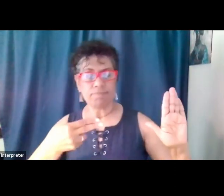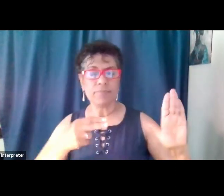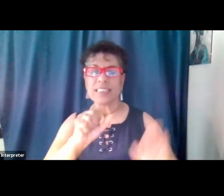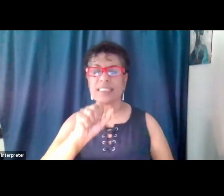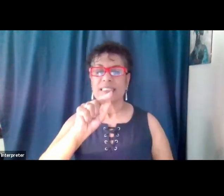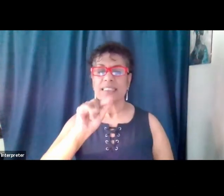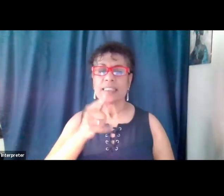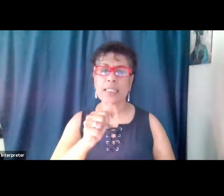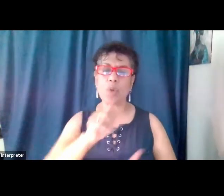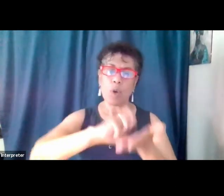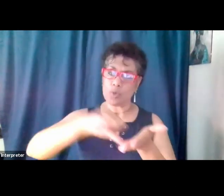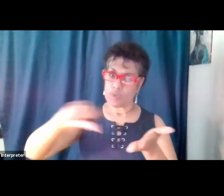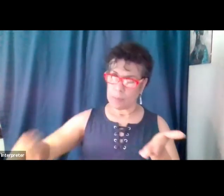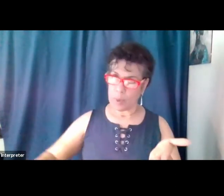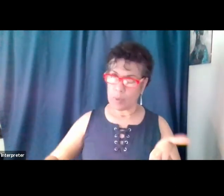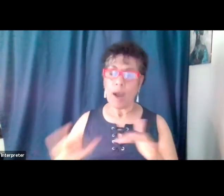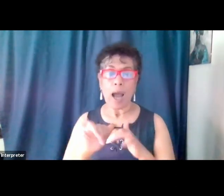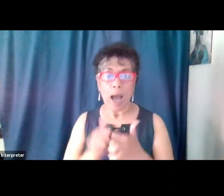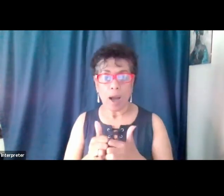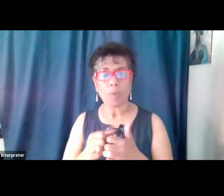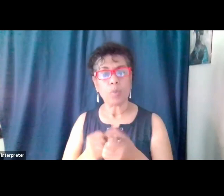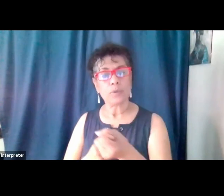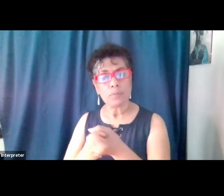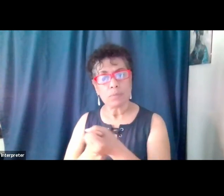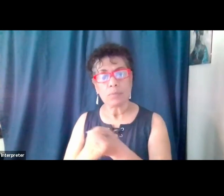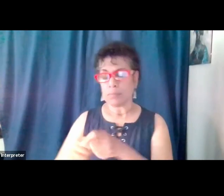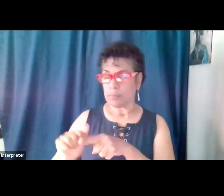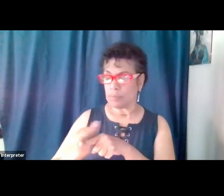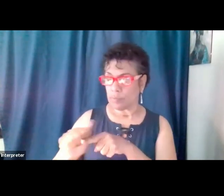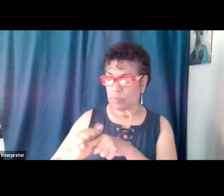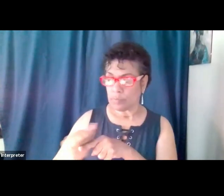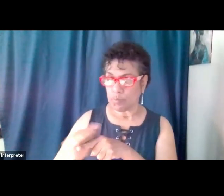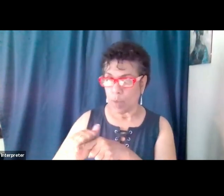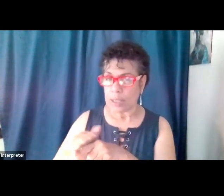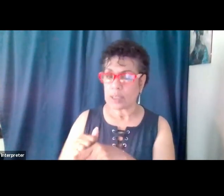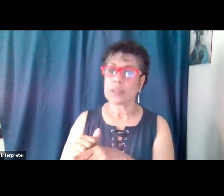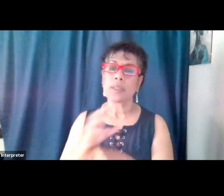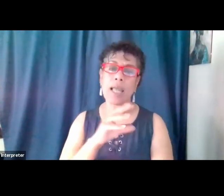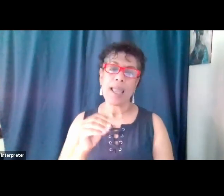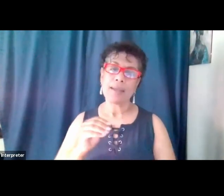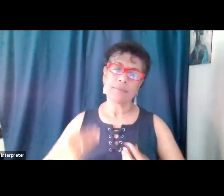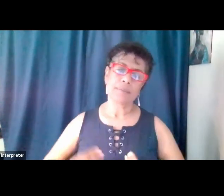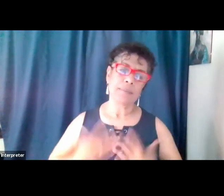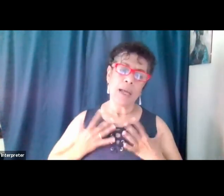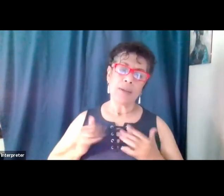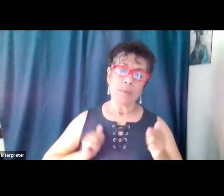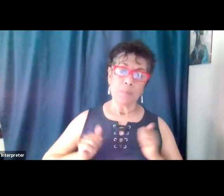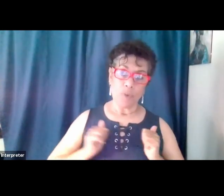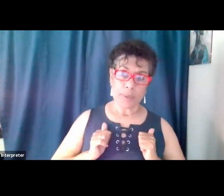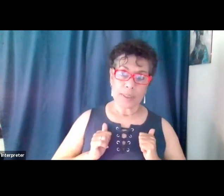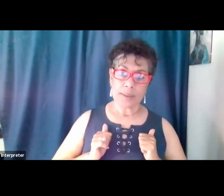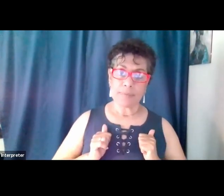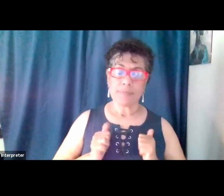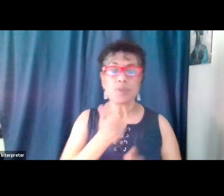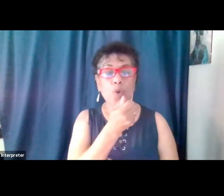through supportive classical music rehearsals as well as inspiring performances. So there's just a